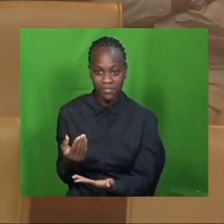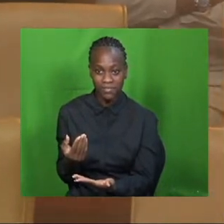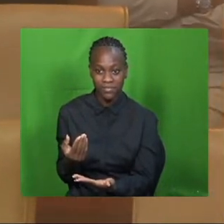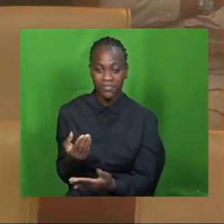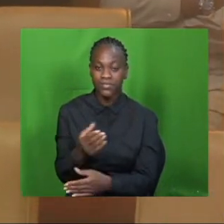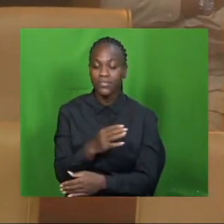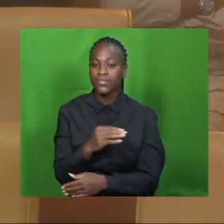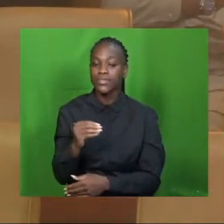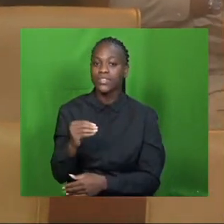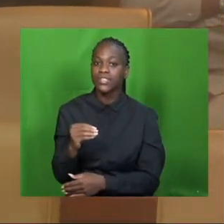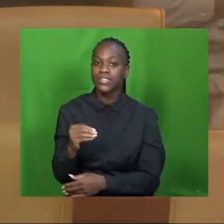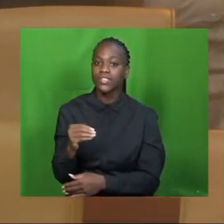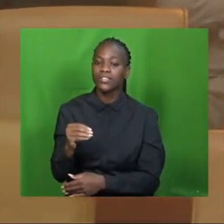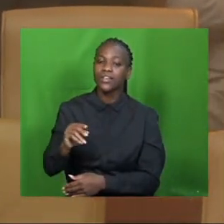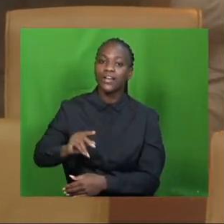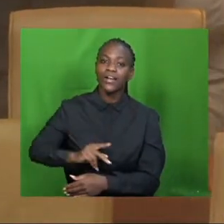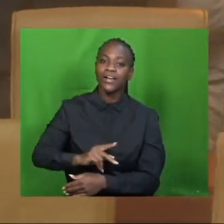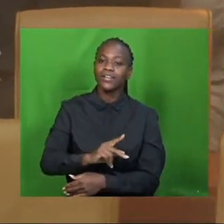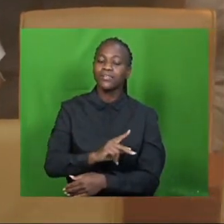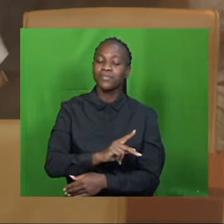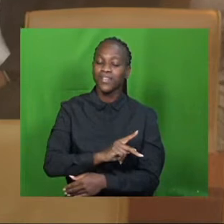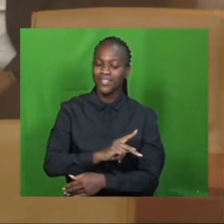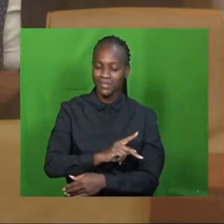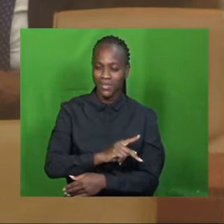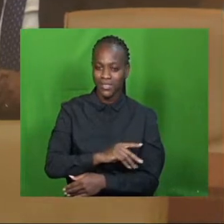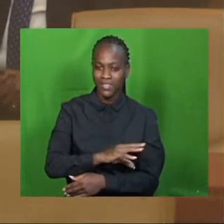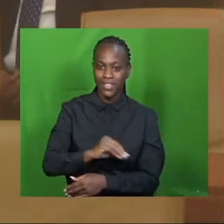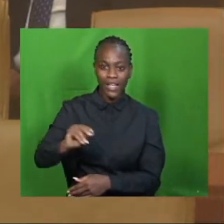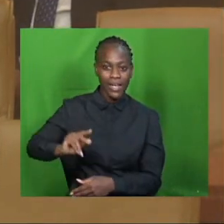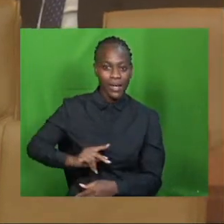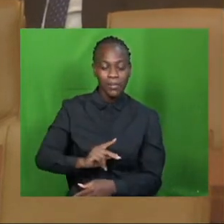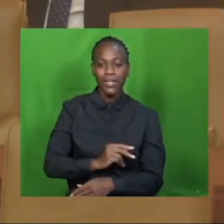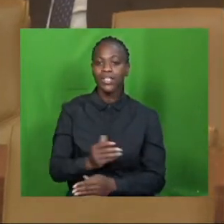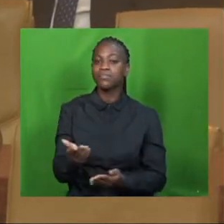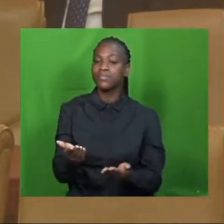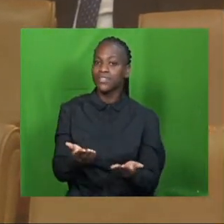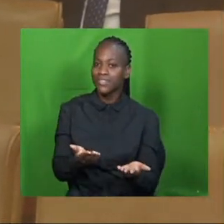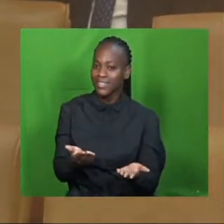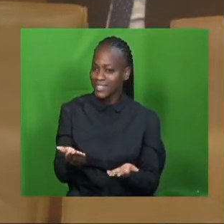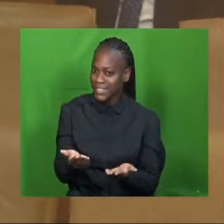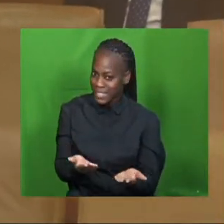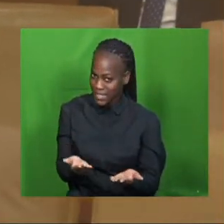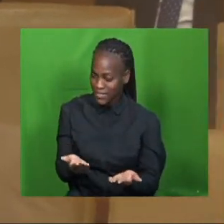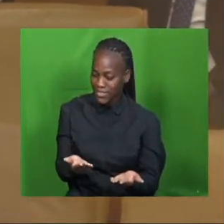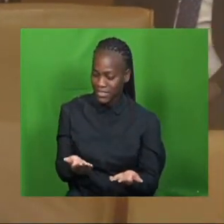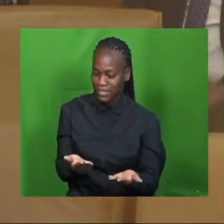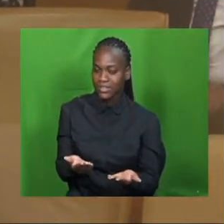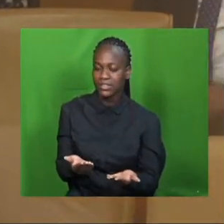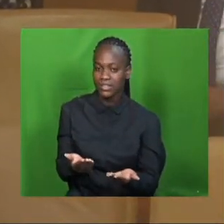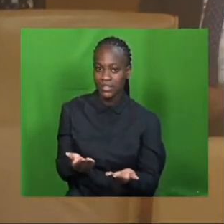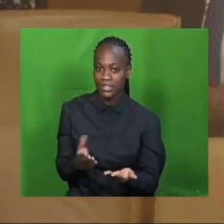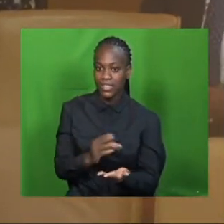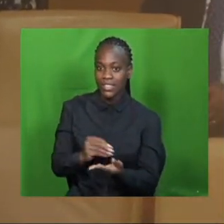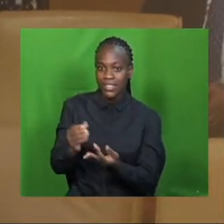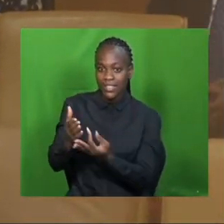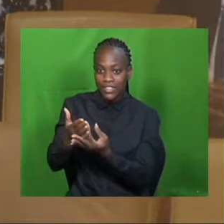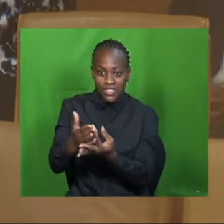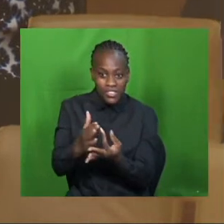and I will direct the committee not to consider the business until the